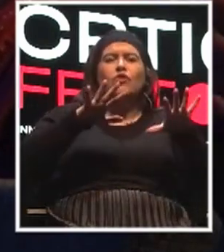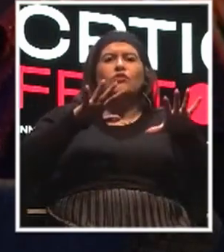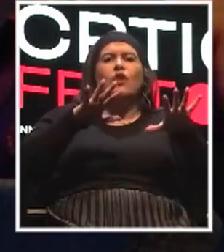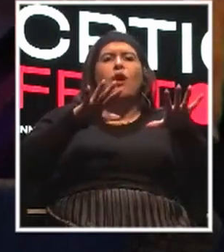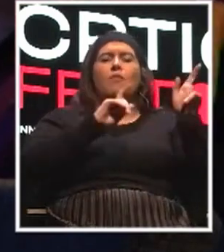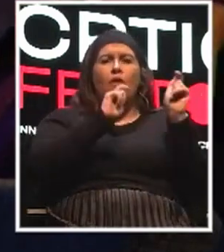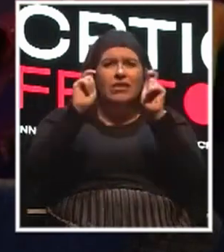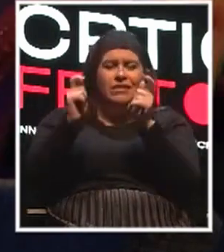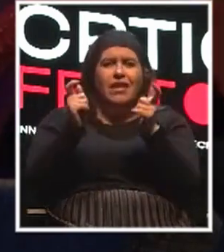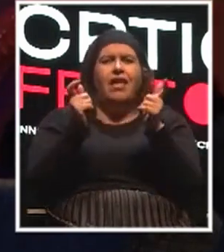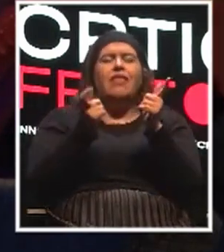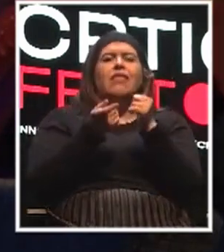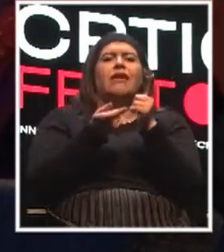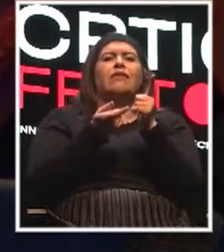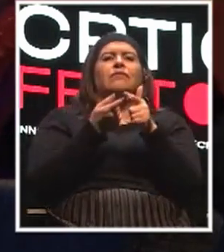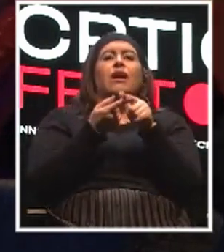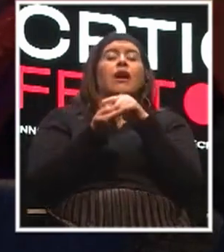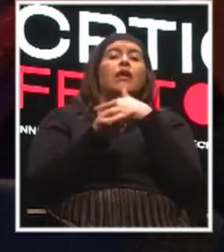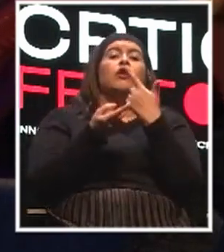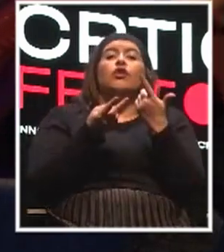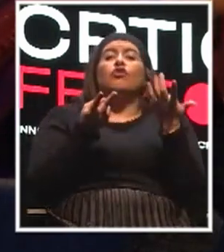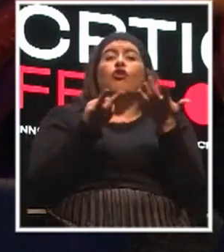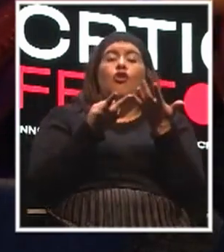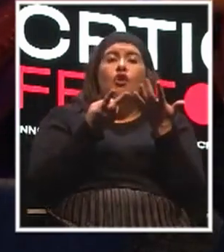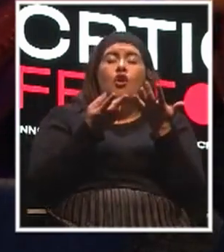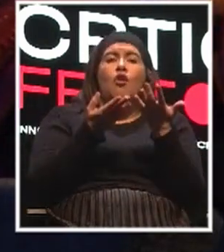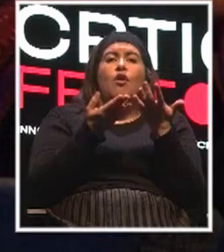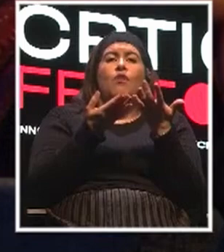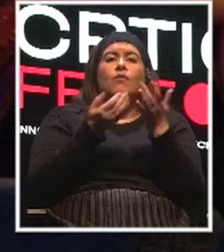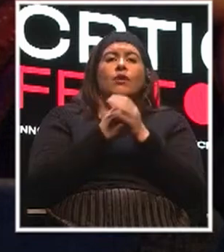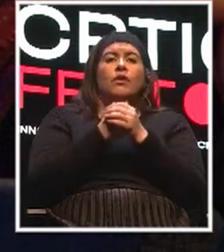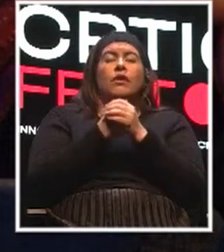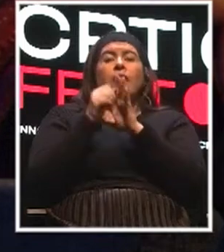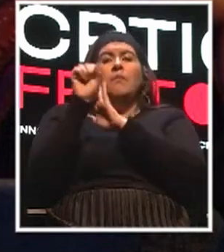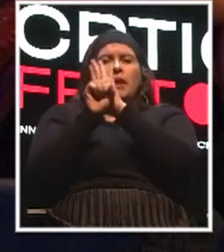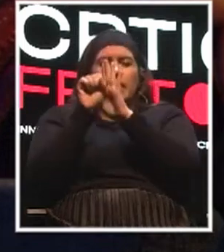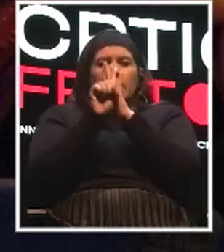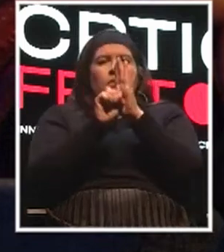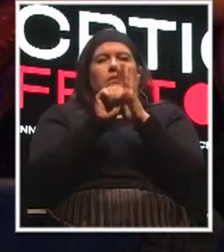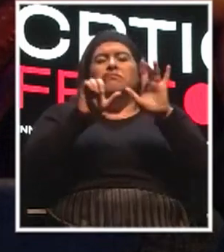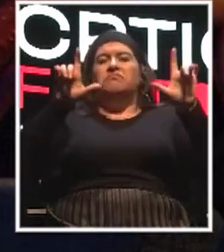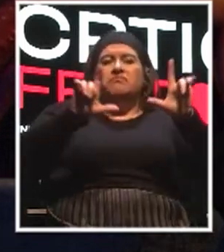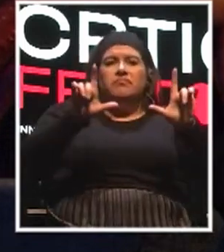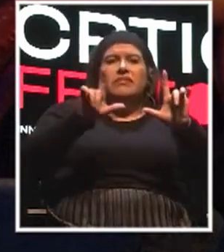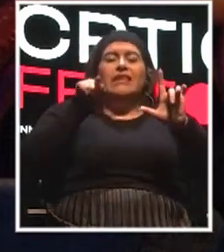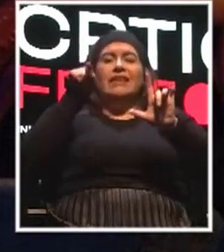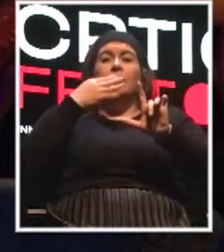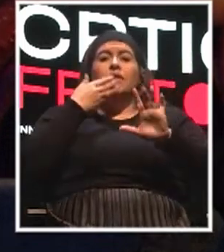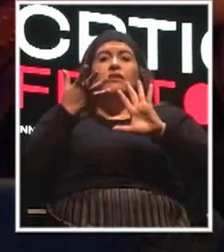how the media, the TV shows, the movies are adapting